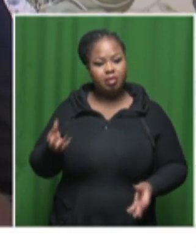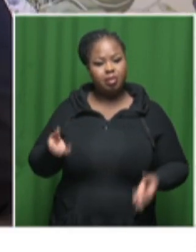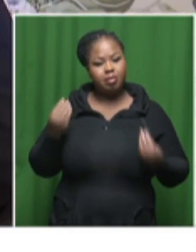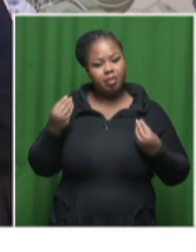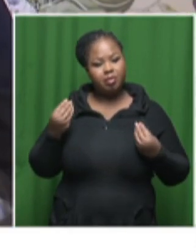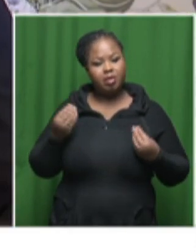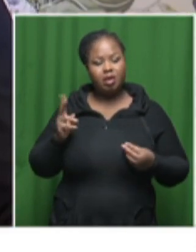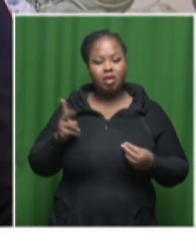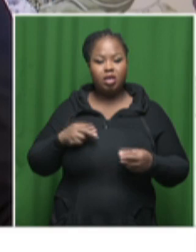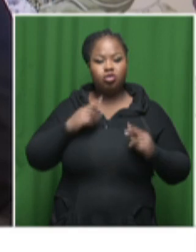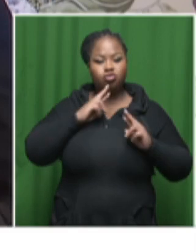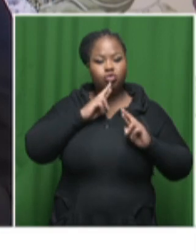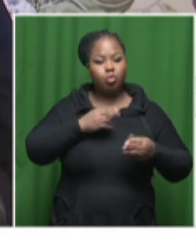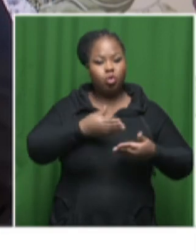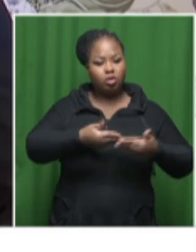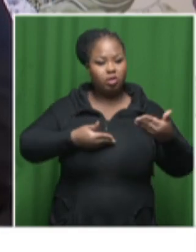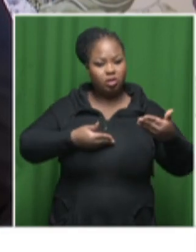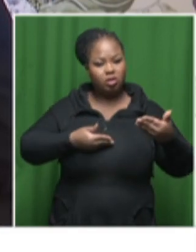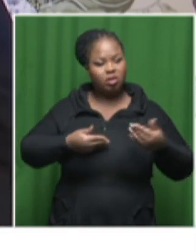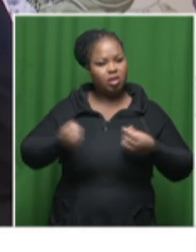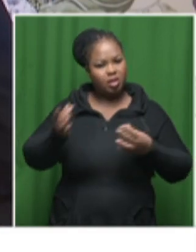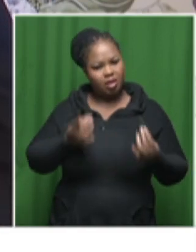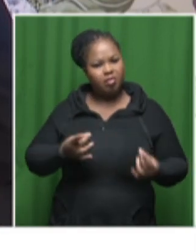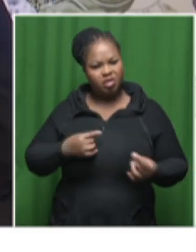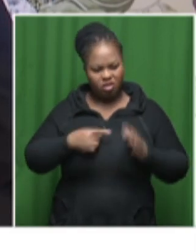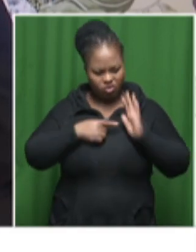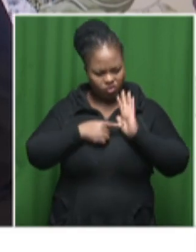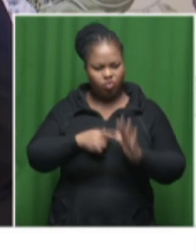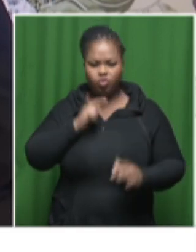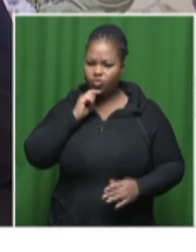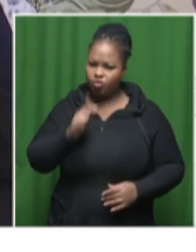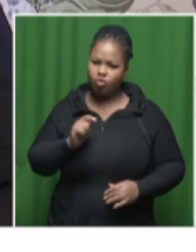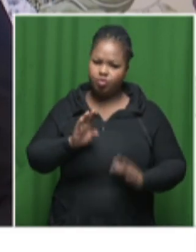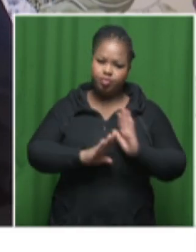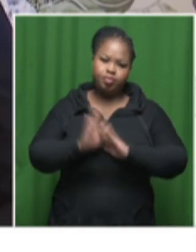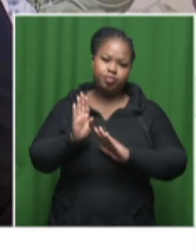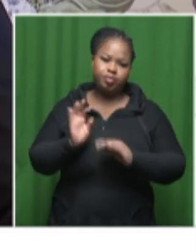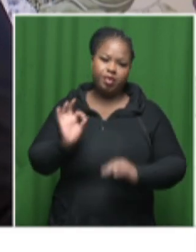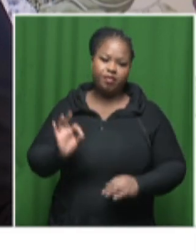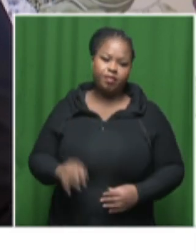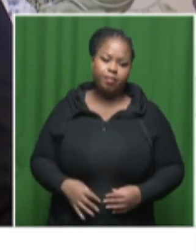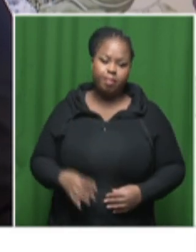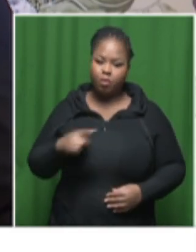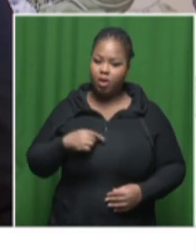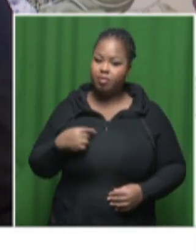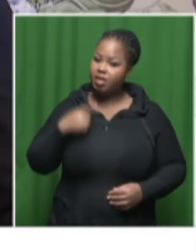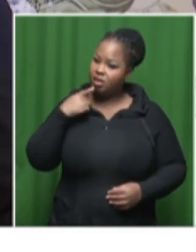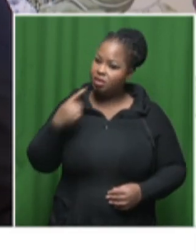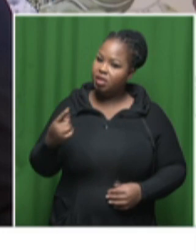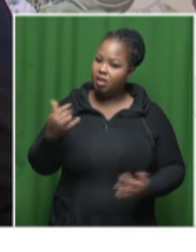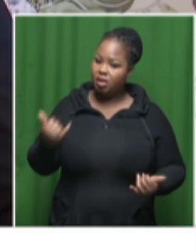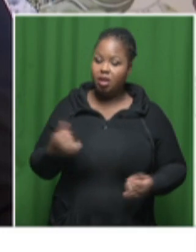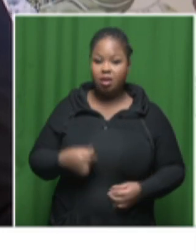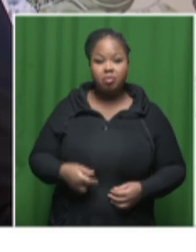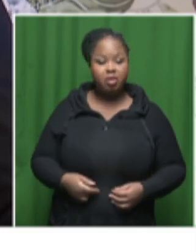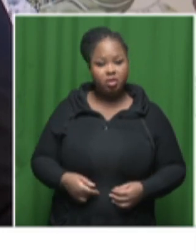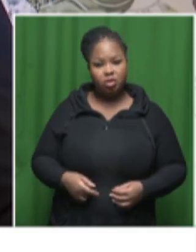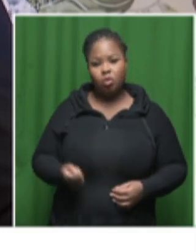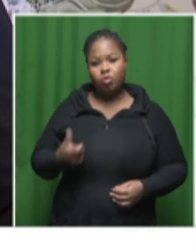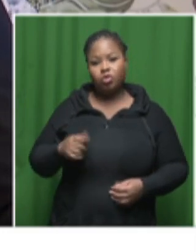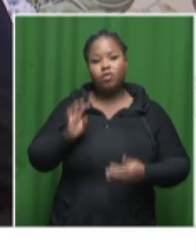also reports and stats that shows that there is a significant improvement. That's why I'm able to tell you off the cuff that there is